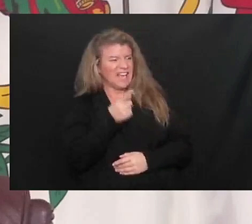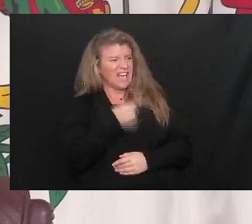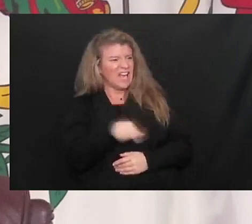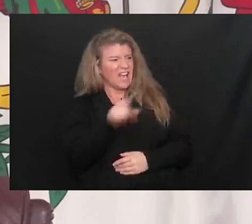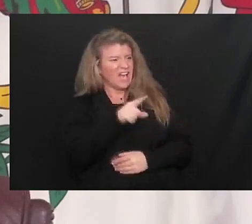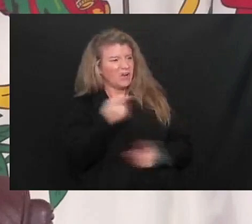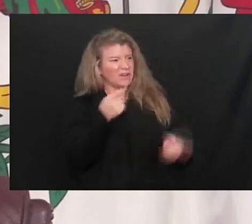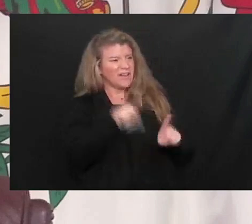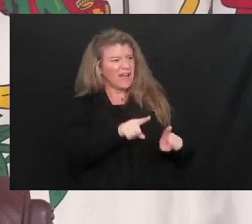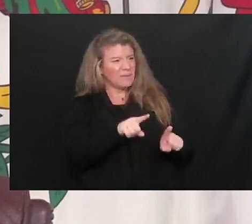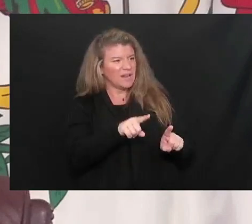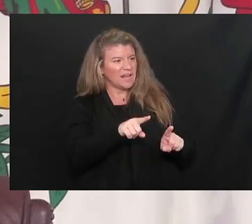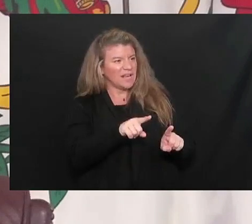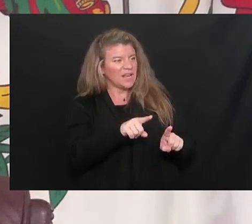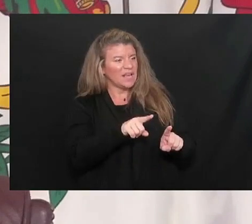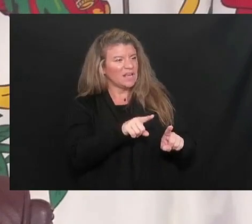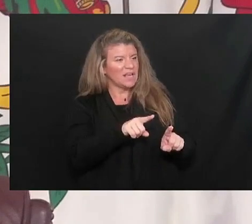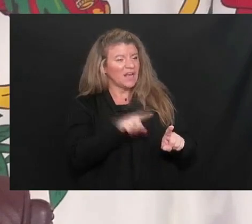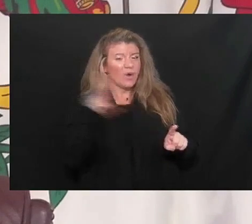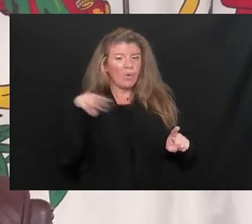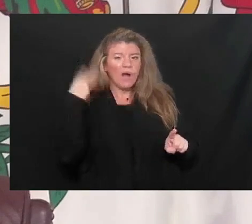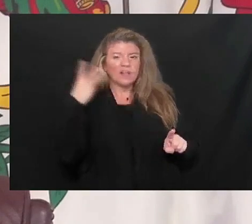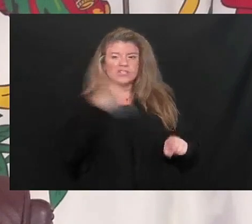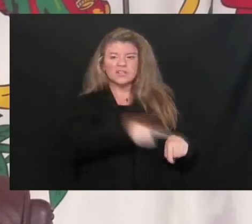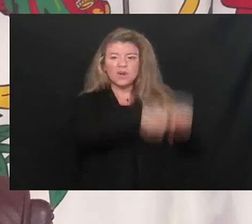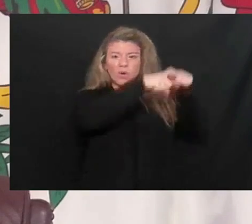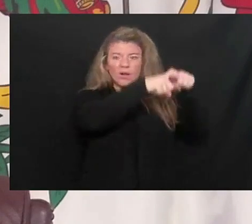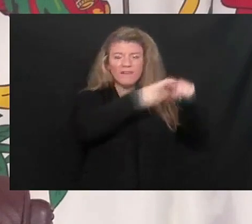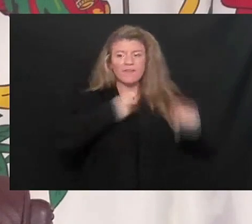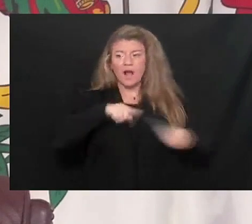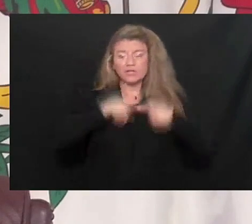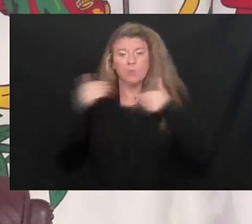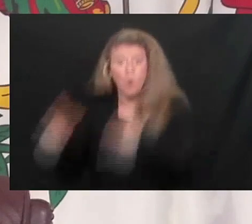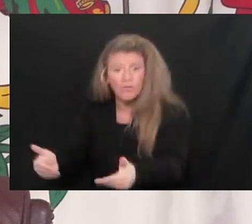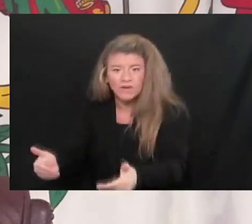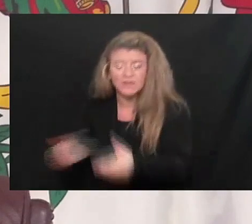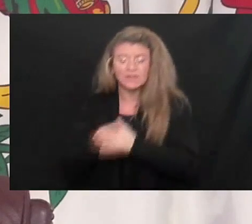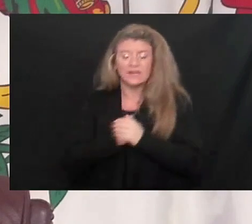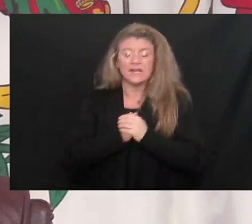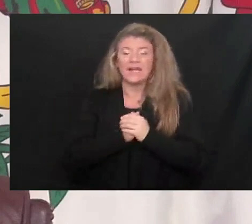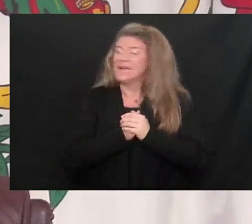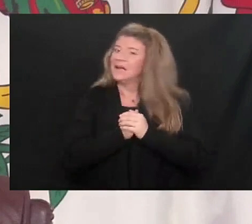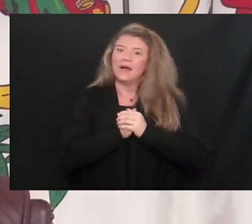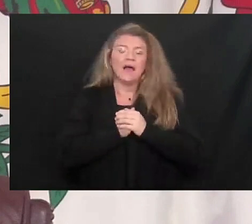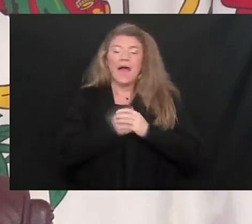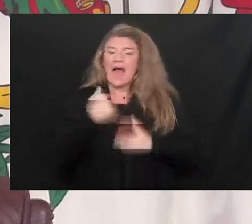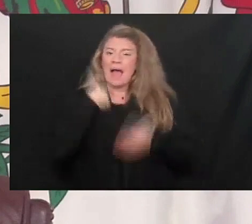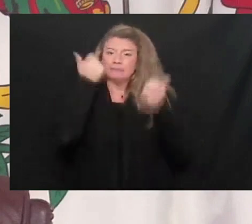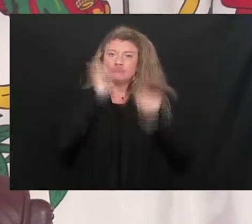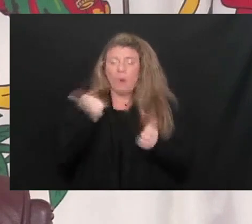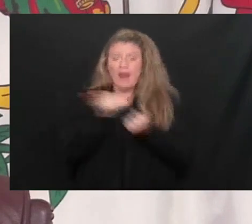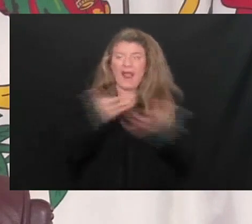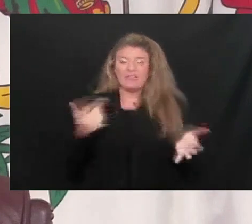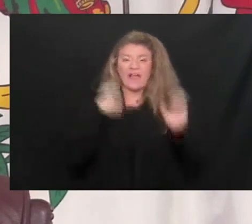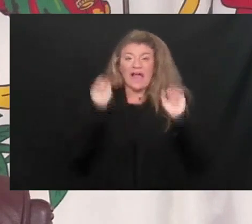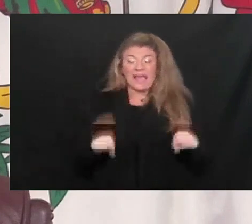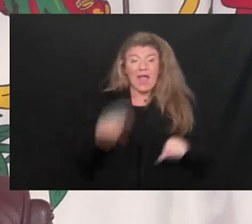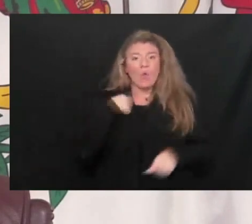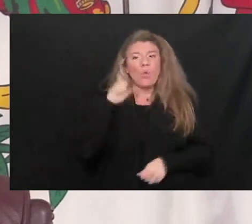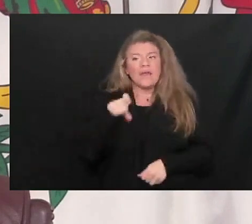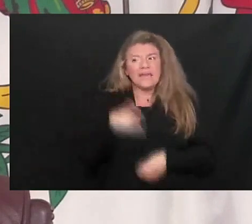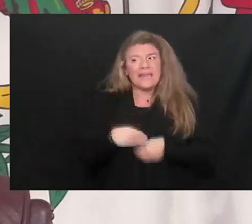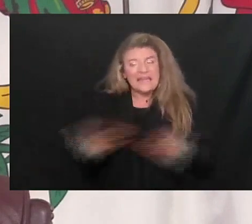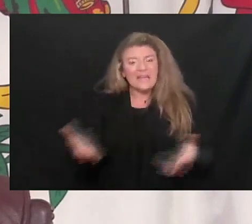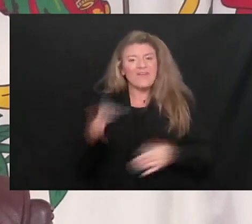right this second. I'm trying with all in me. We need to be giving people booster shots that are